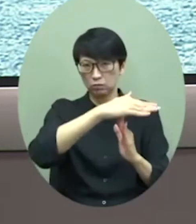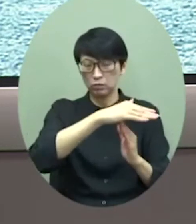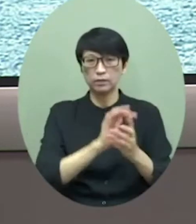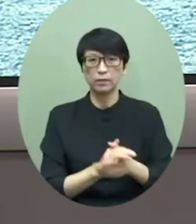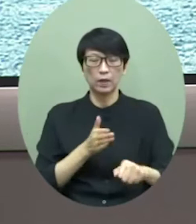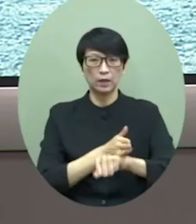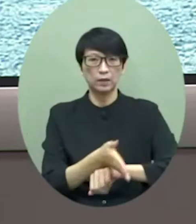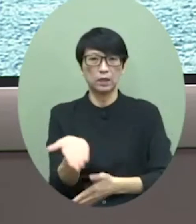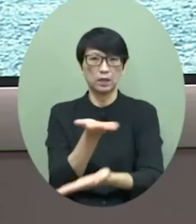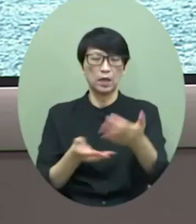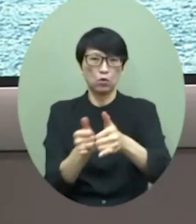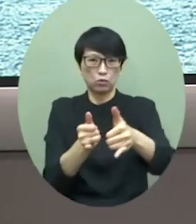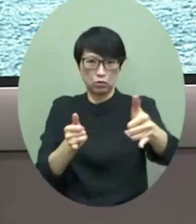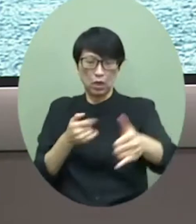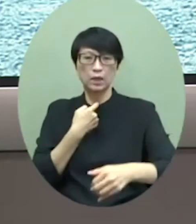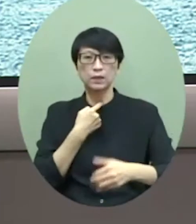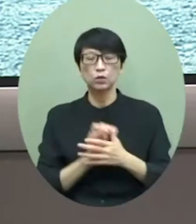the number of cross-boundary